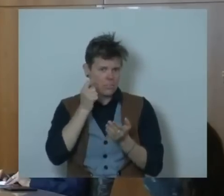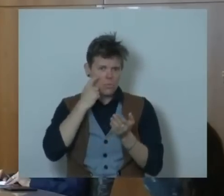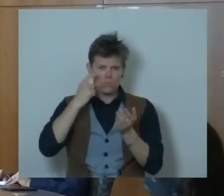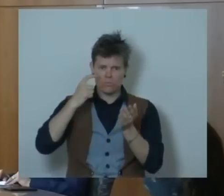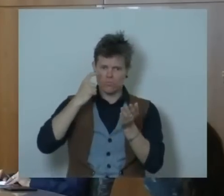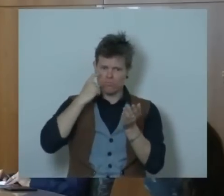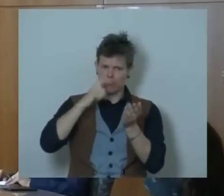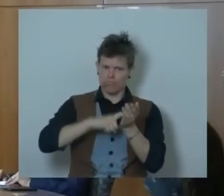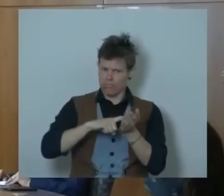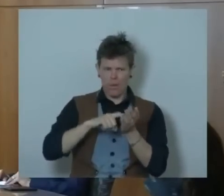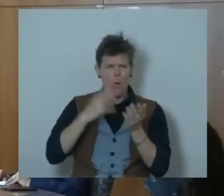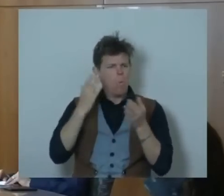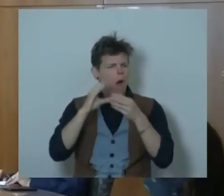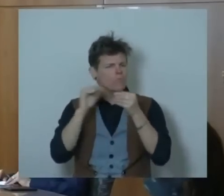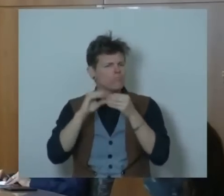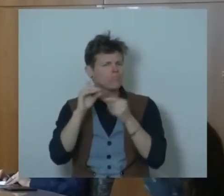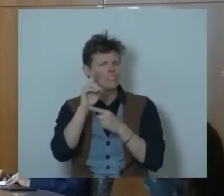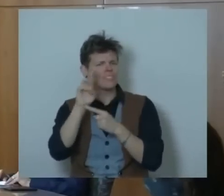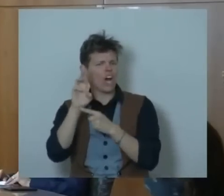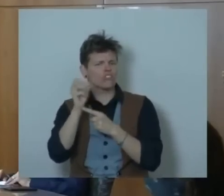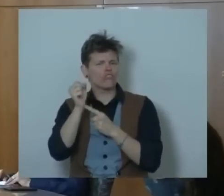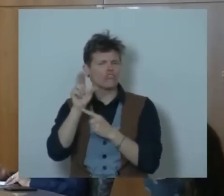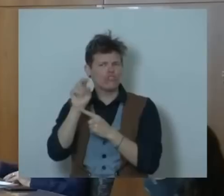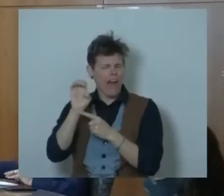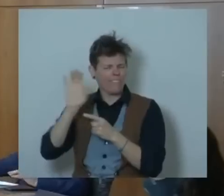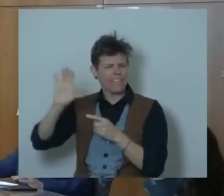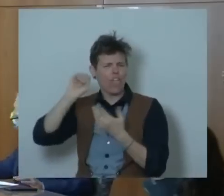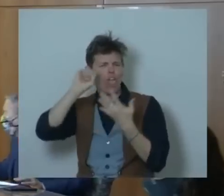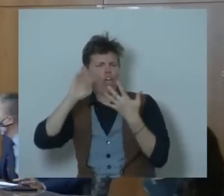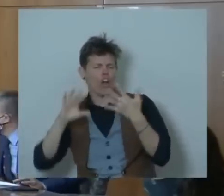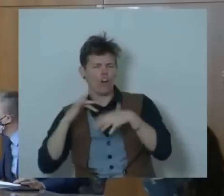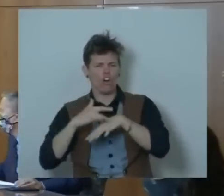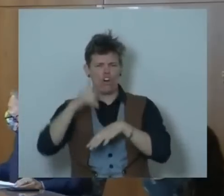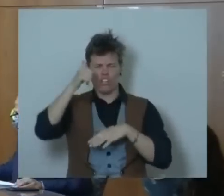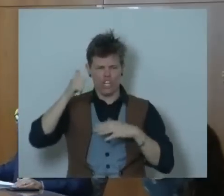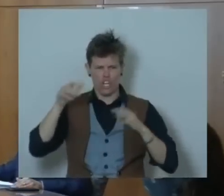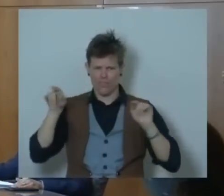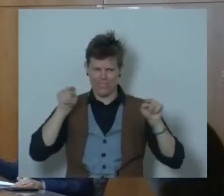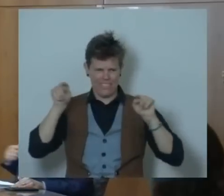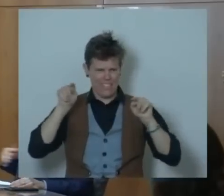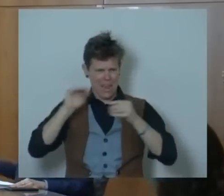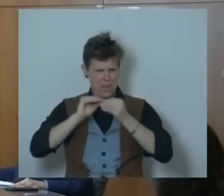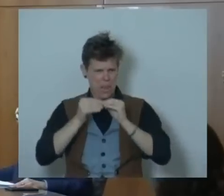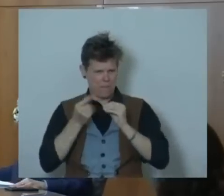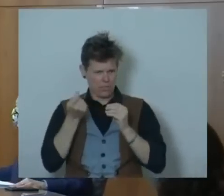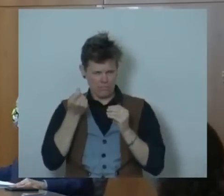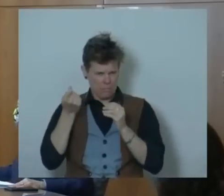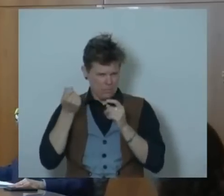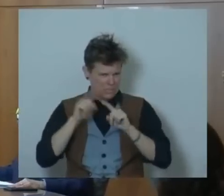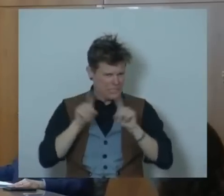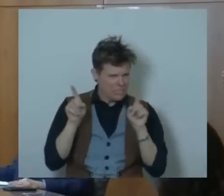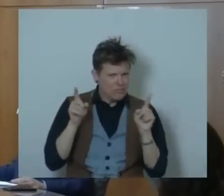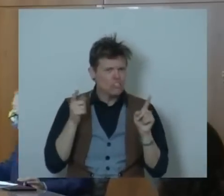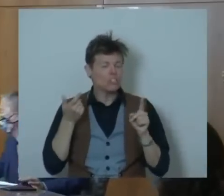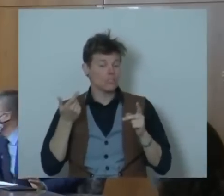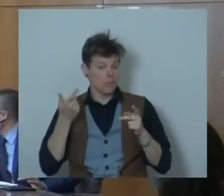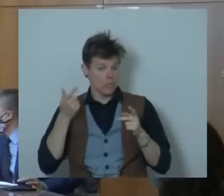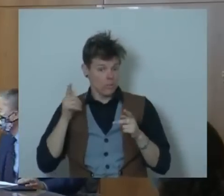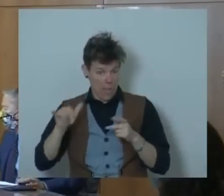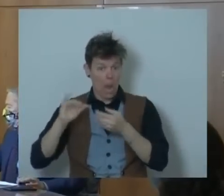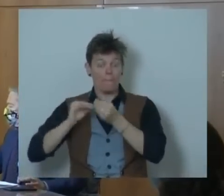slide. And I'm wondering if that's the standard, meaning that we won't be fully out of a stay-at-home order until then,